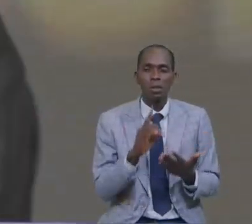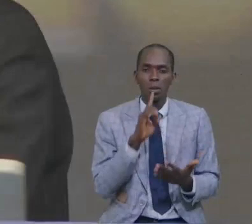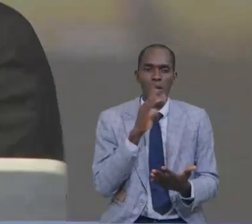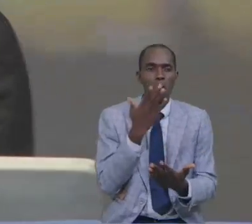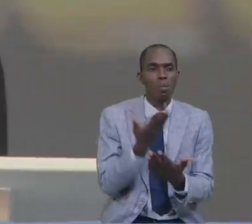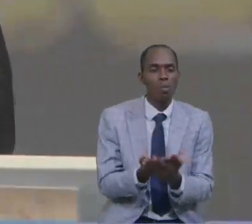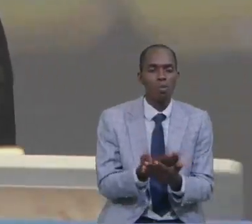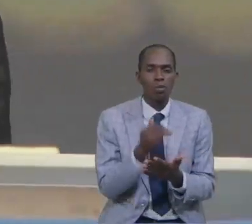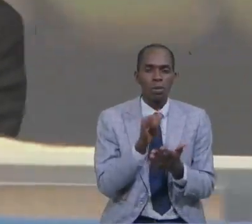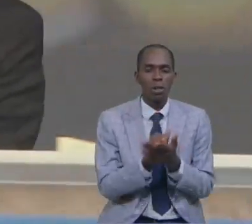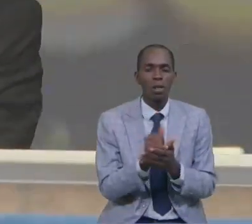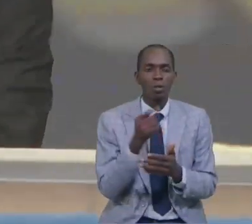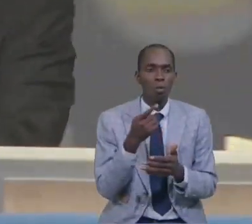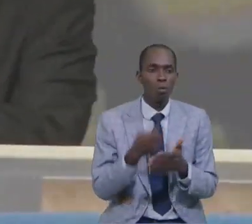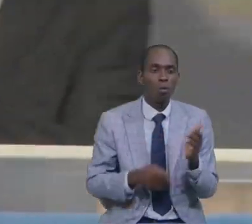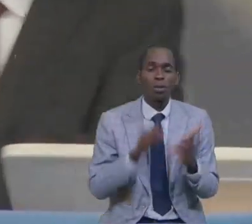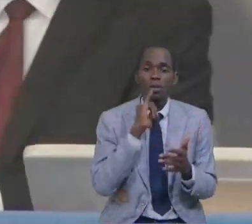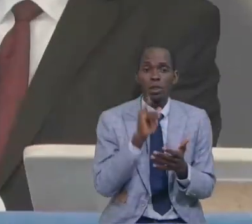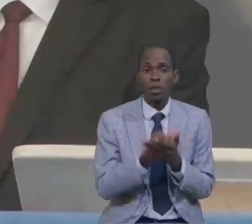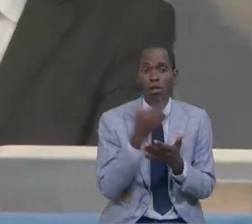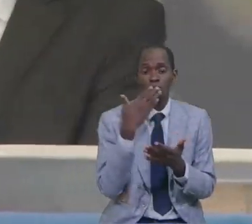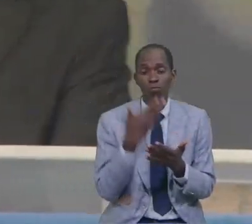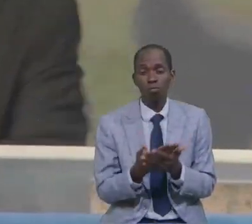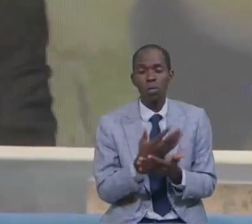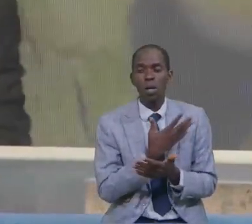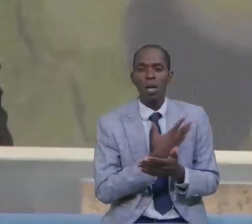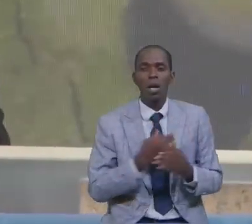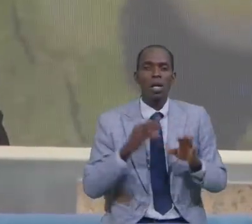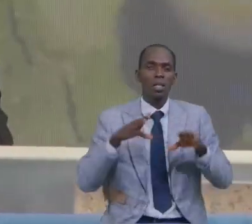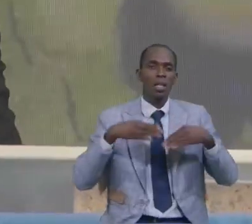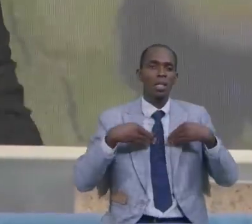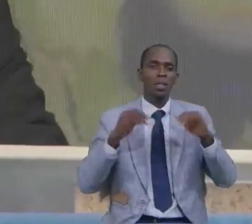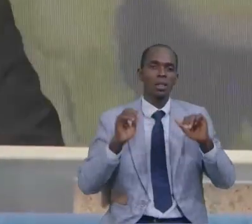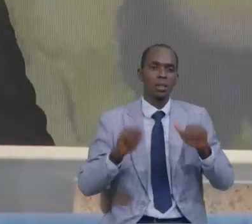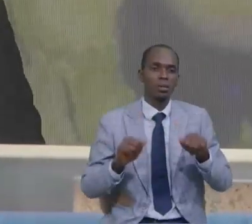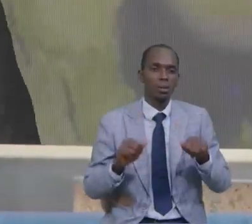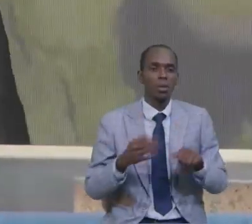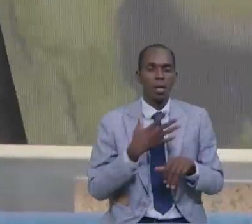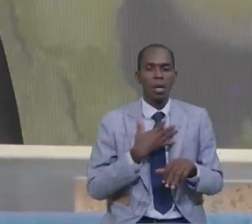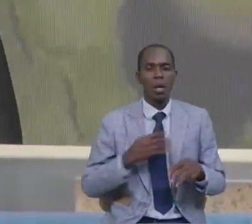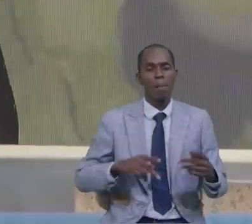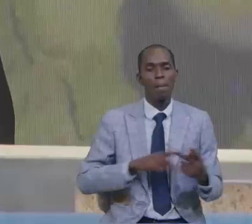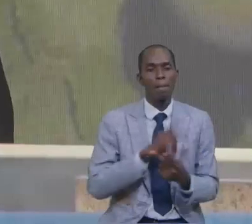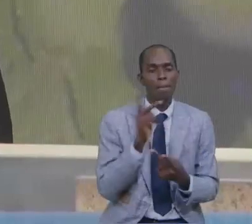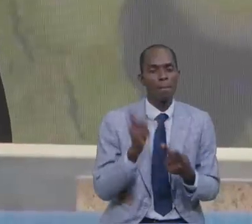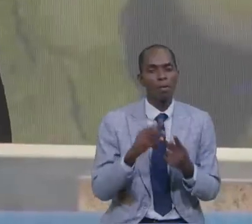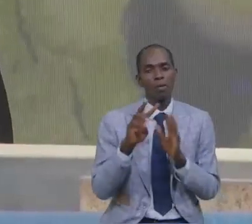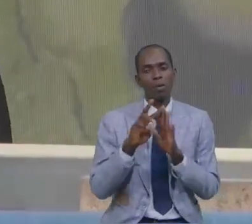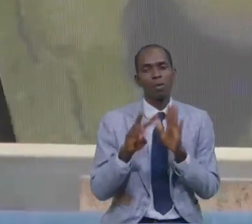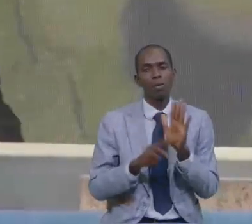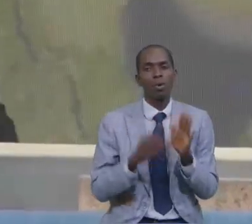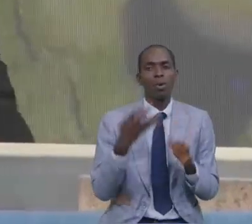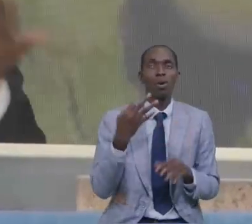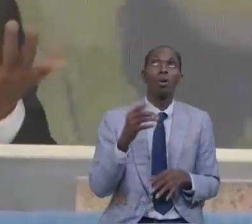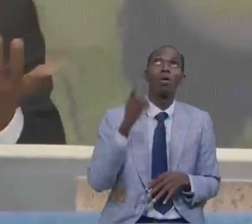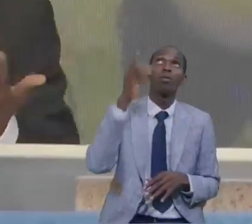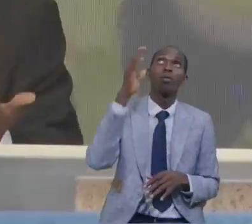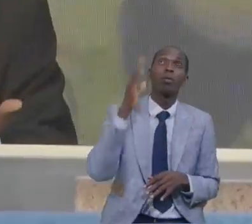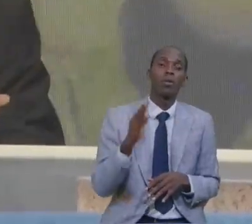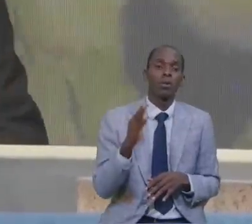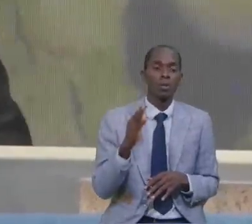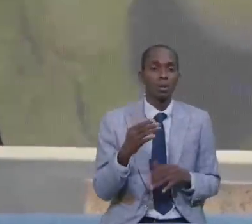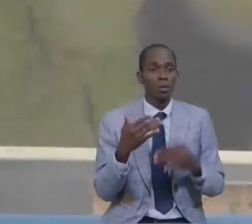of God. I, in that salvation, is innocence. Innocence.